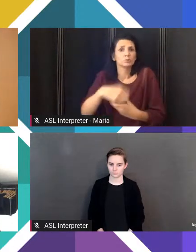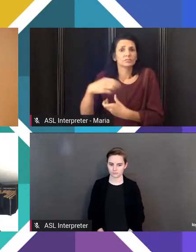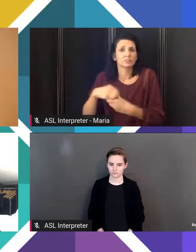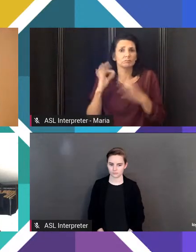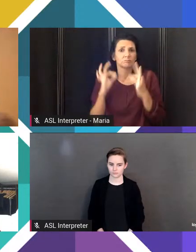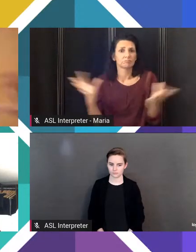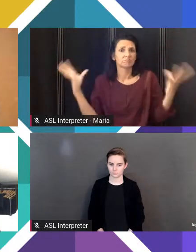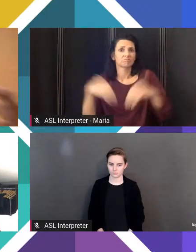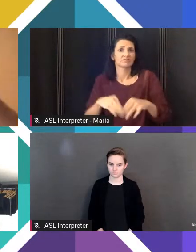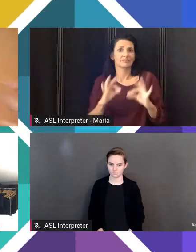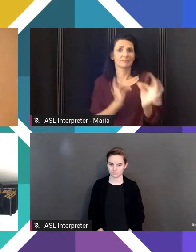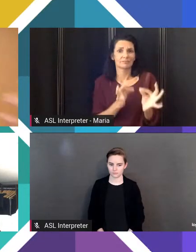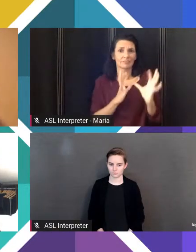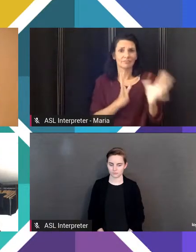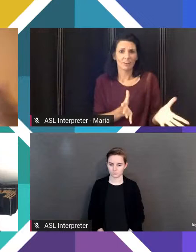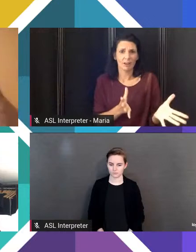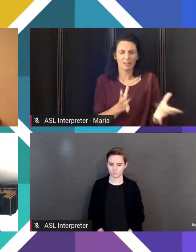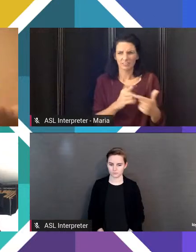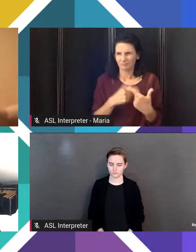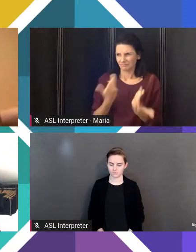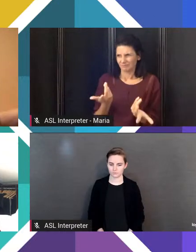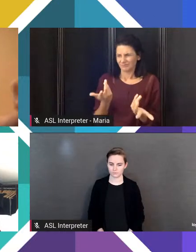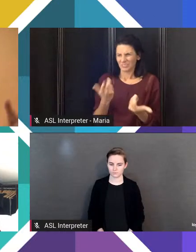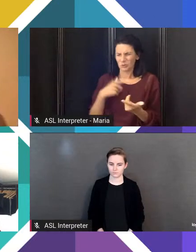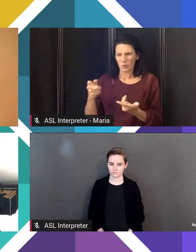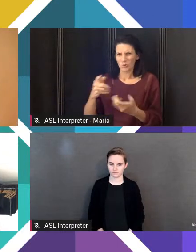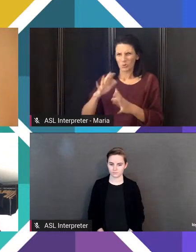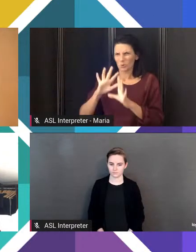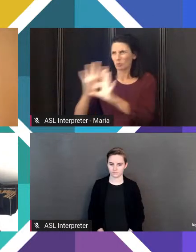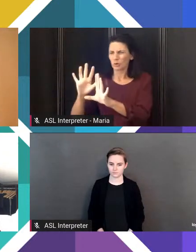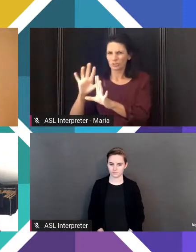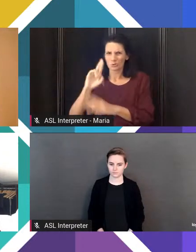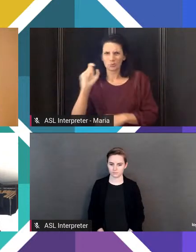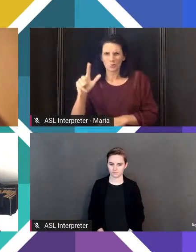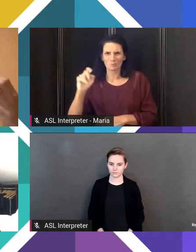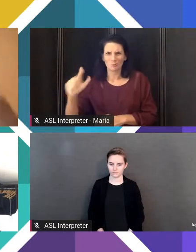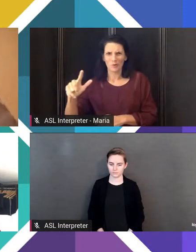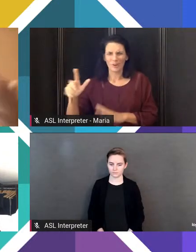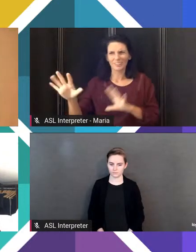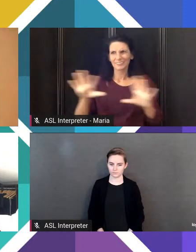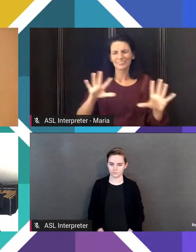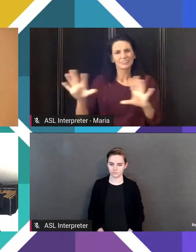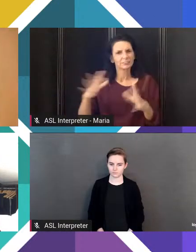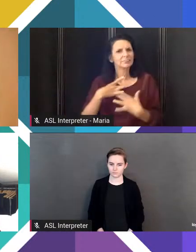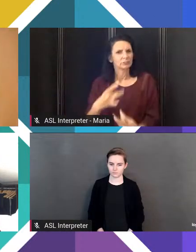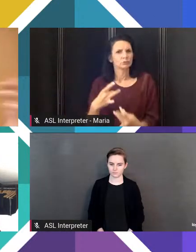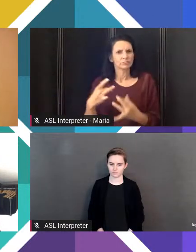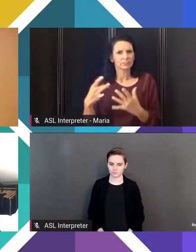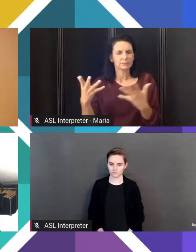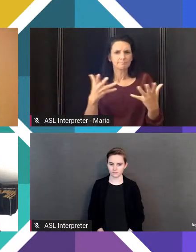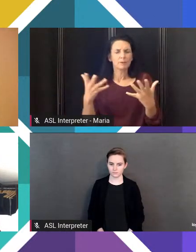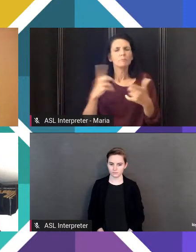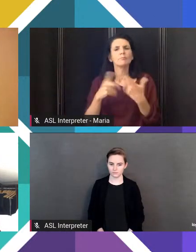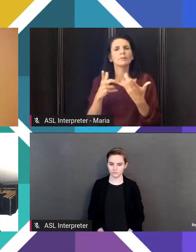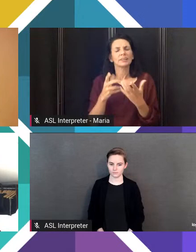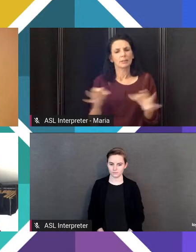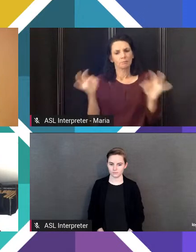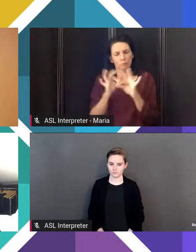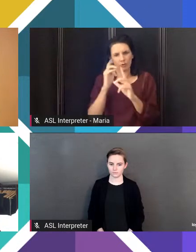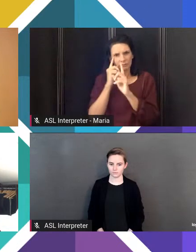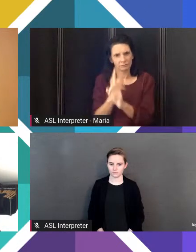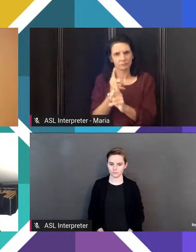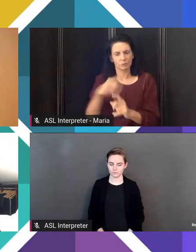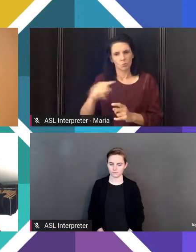And think it's like so radical that we're like pushing against RuPaul. But, you know, I think it's the way we keep it from being too commercialized or